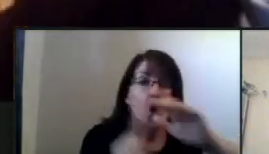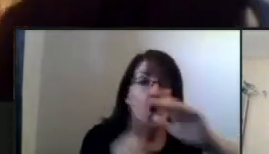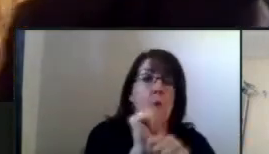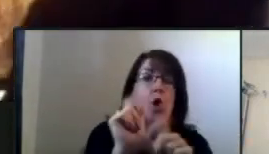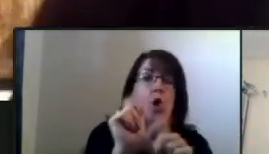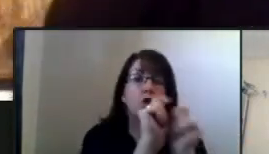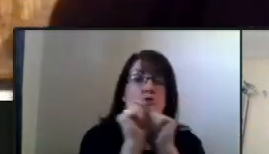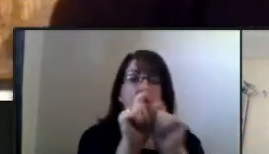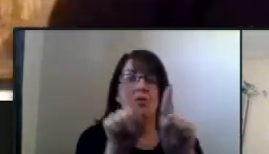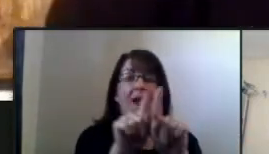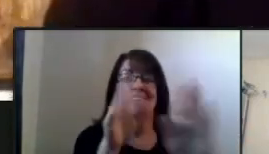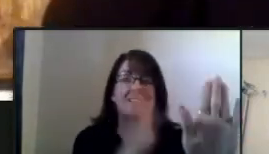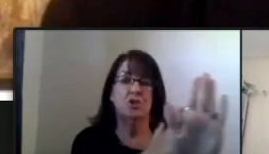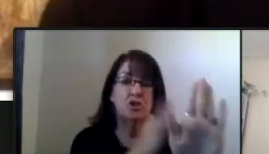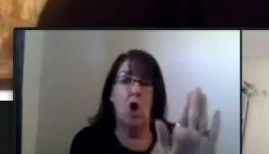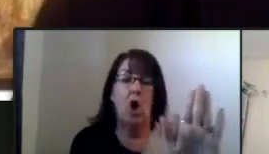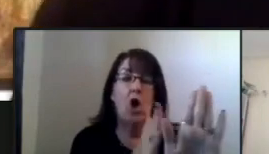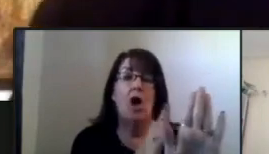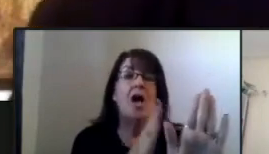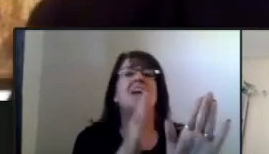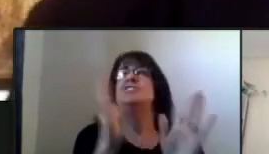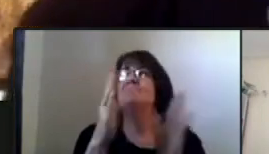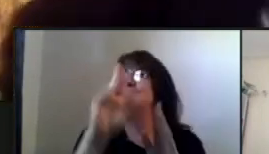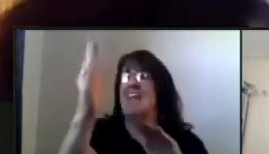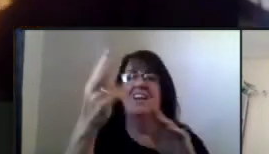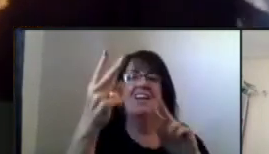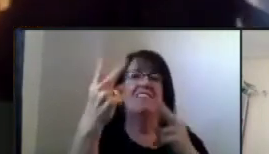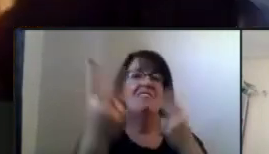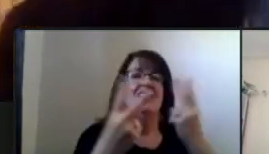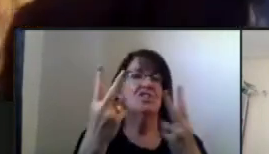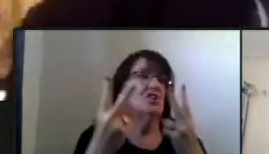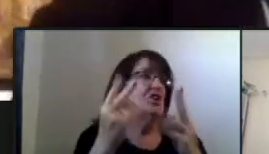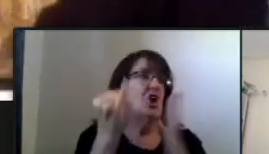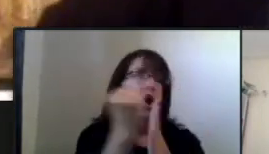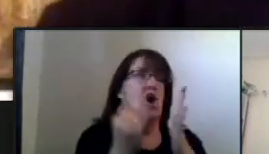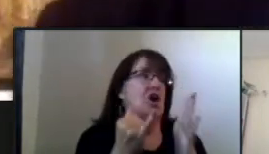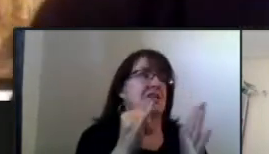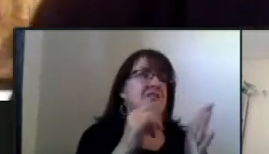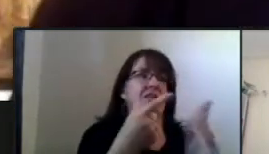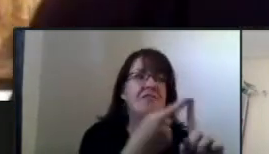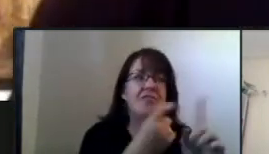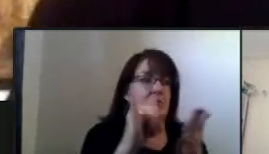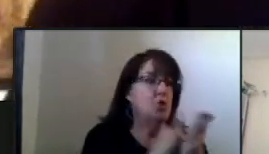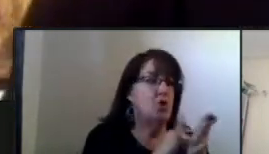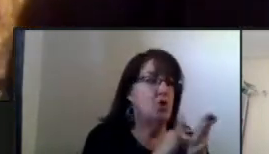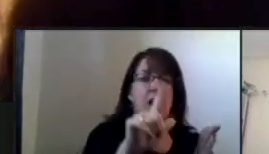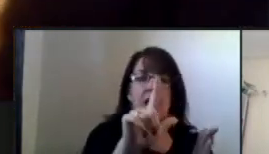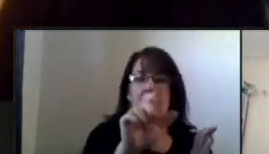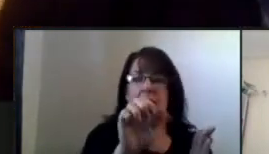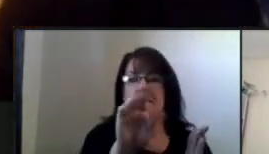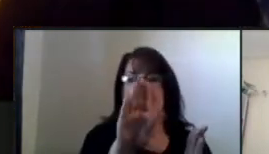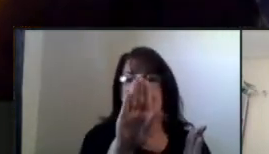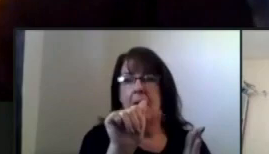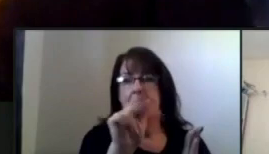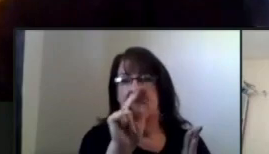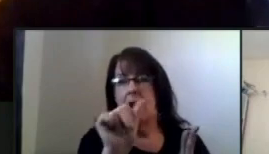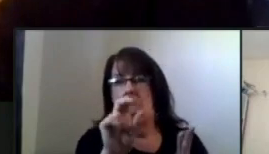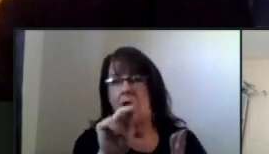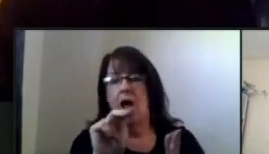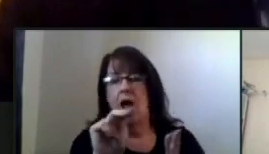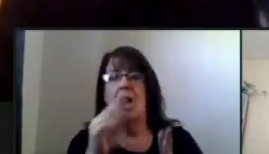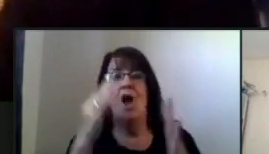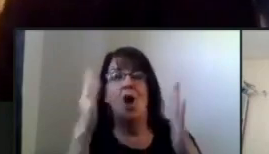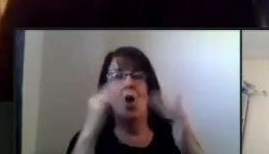song, as well as guest artists from New York and in Lebanon. And we hope that you enjoy this